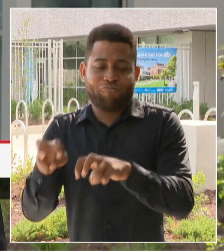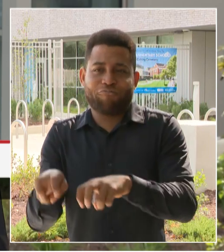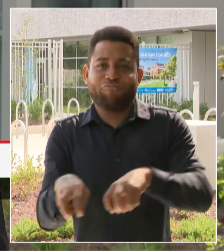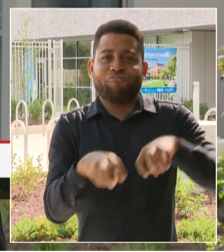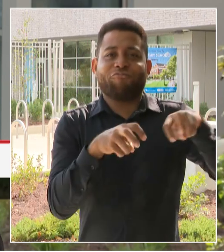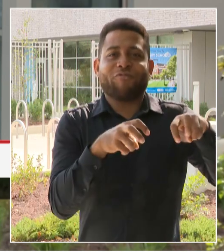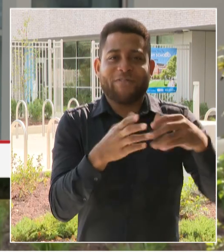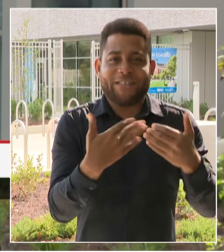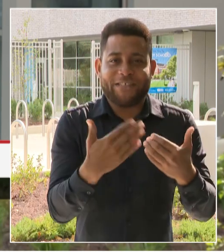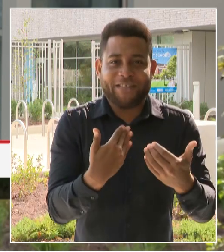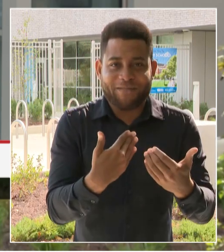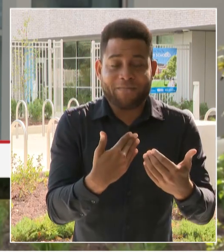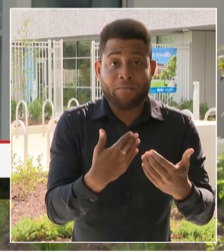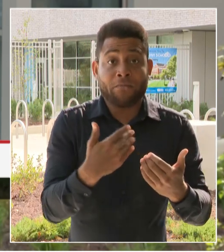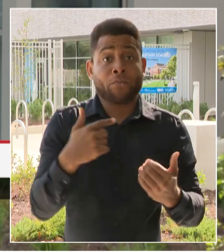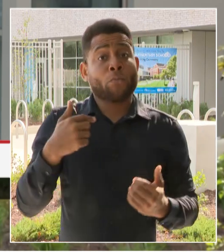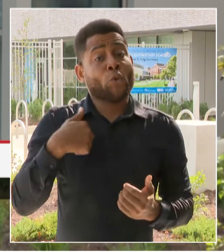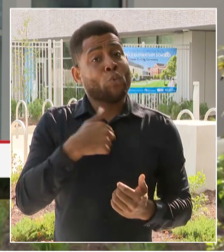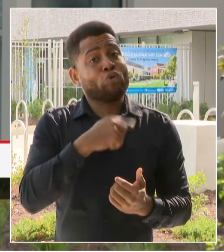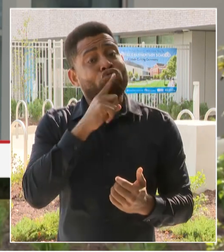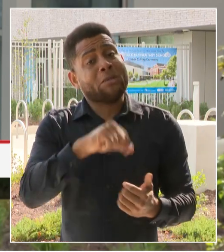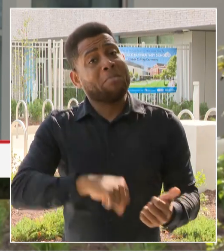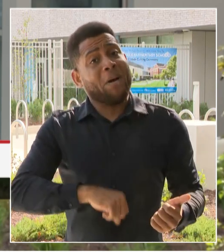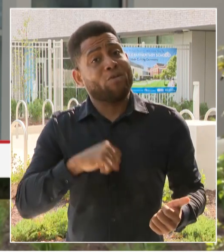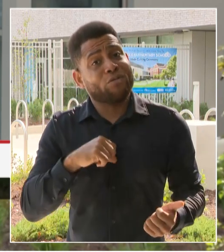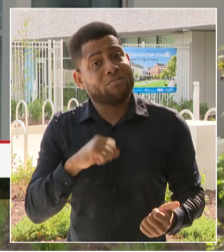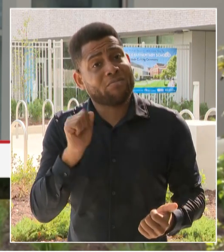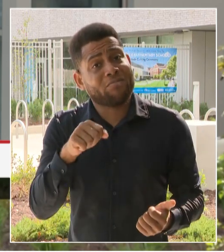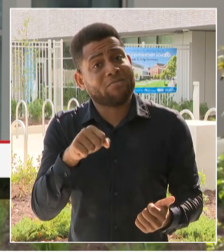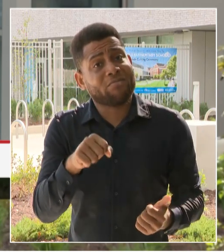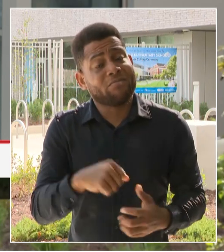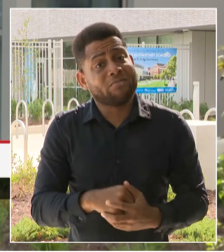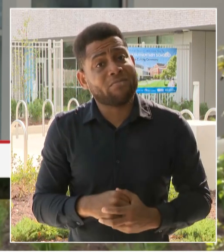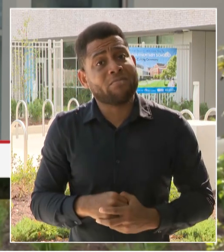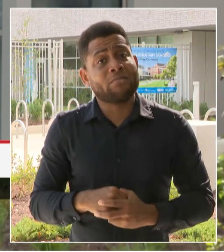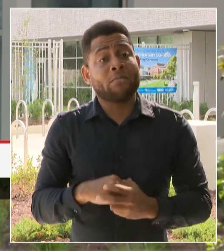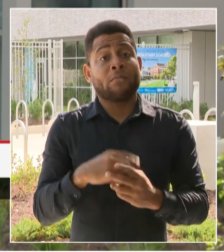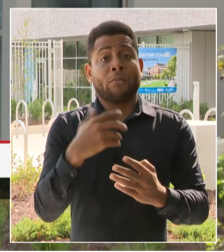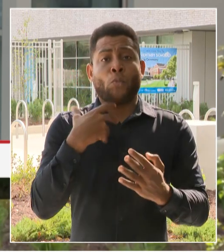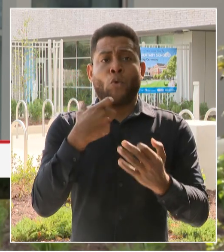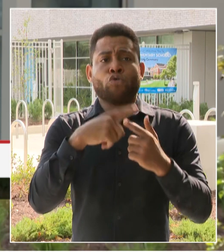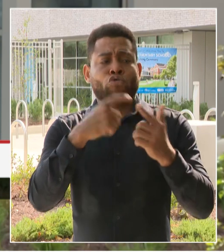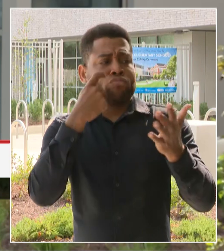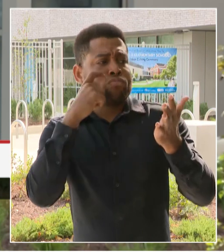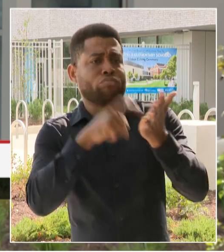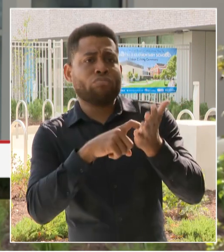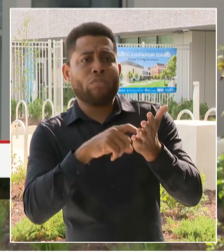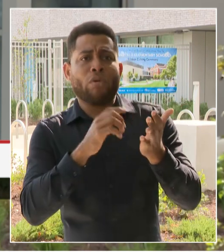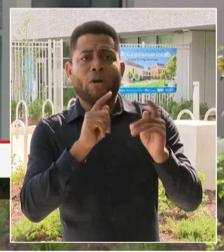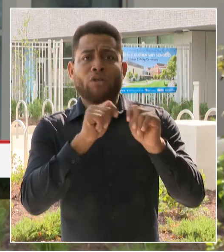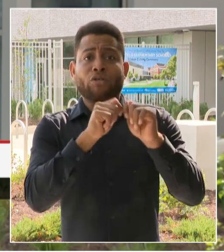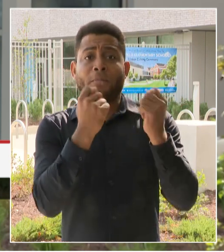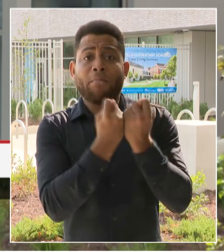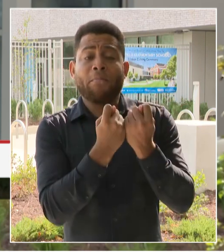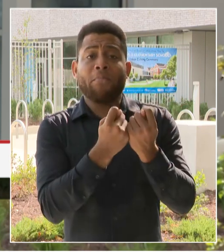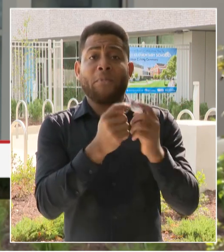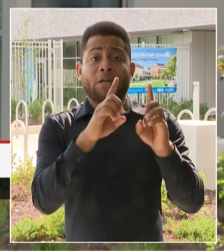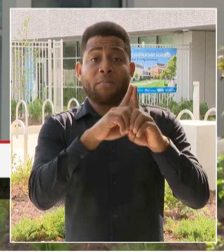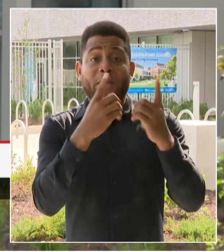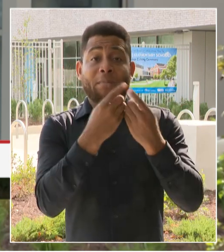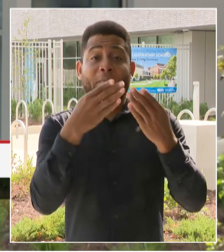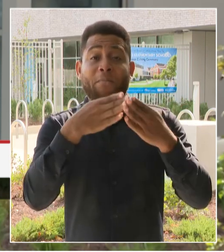very proud of that. I want to give a big shout out to the team at DGS, the Department of General